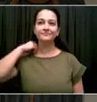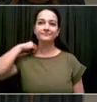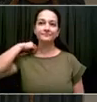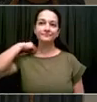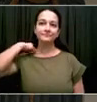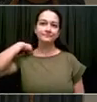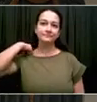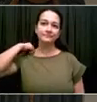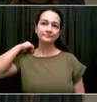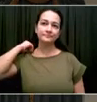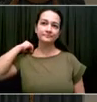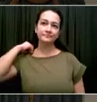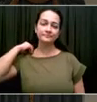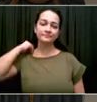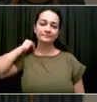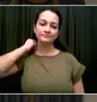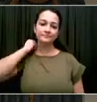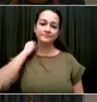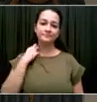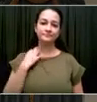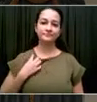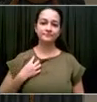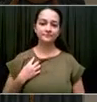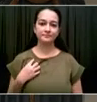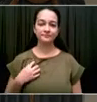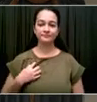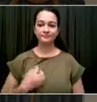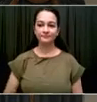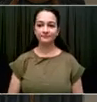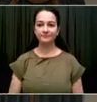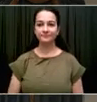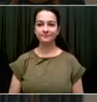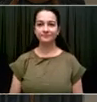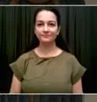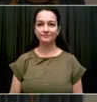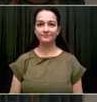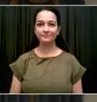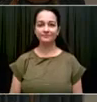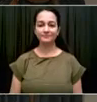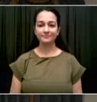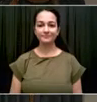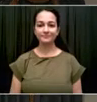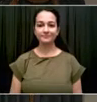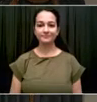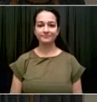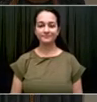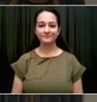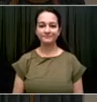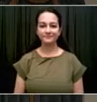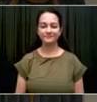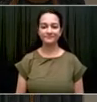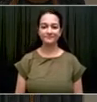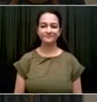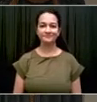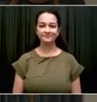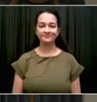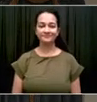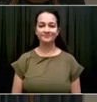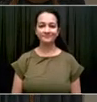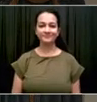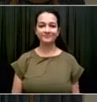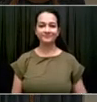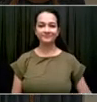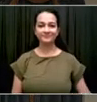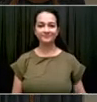John Scrivani. He's going to give you an update too. Everyone at Emergency Management has been working hard all day with a whole variety of city agencies to get the city